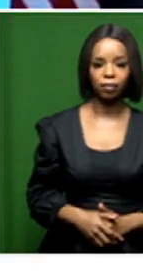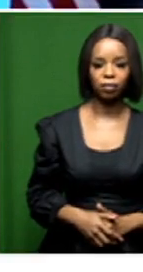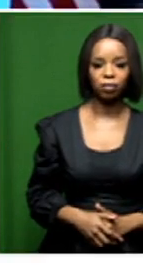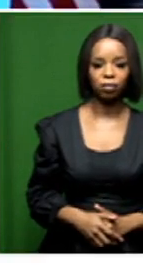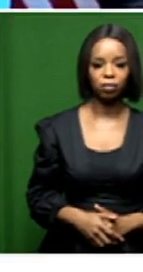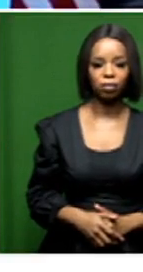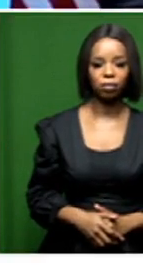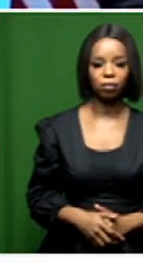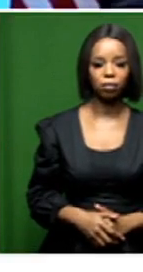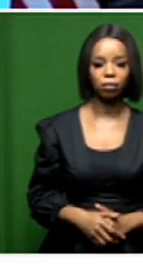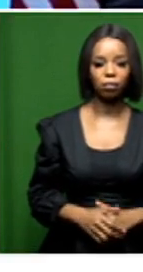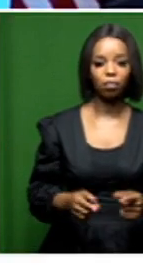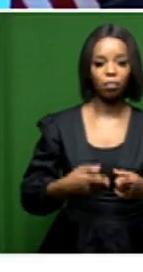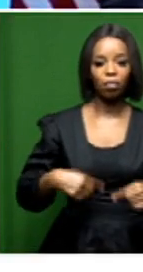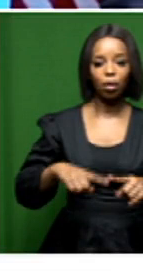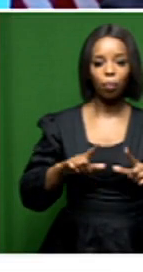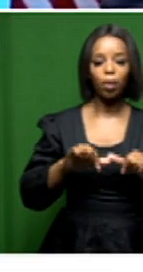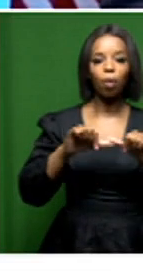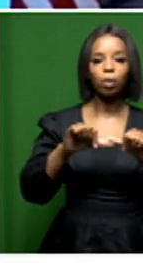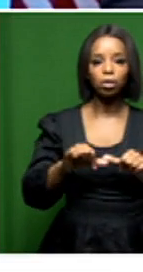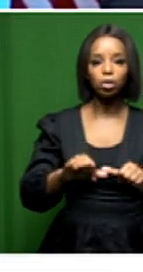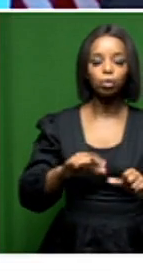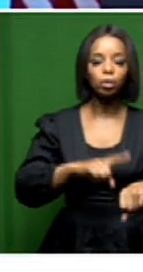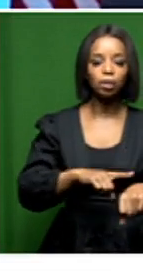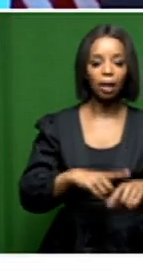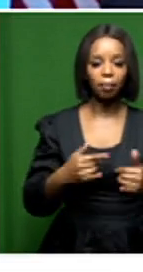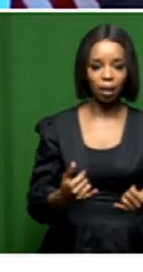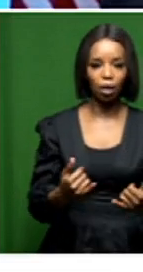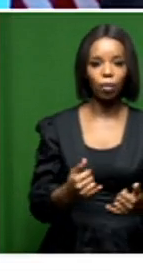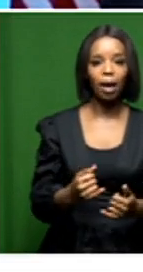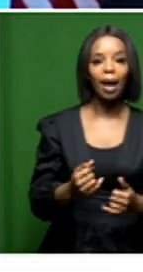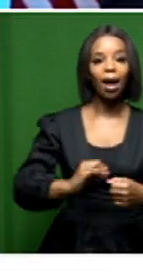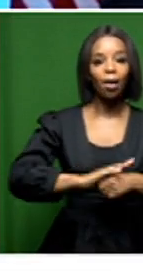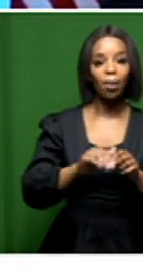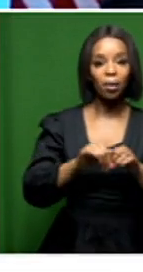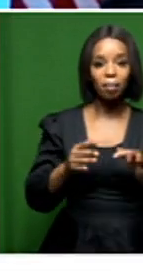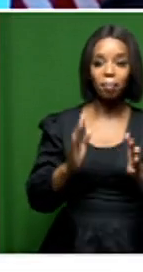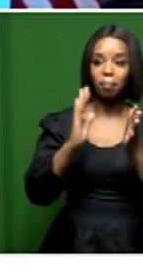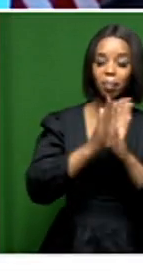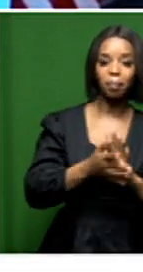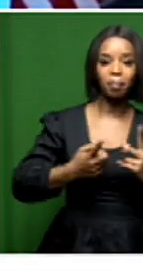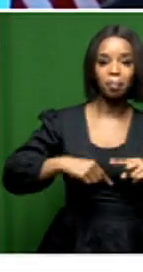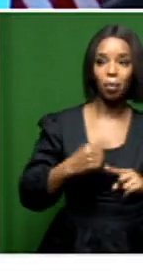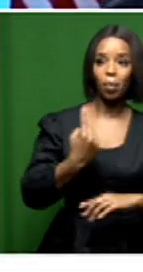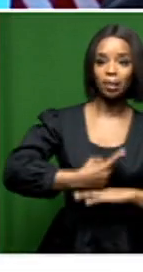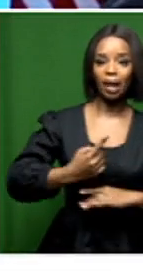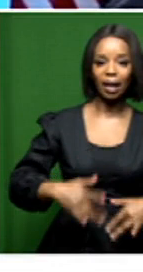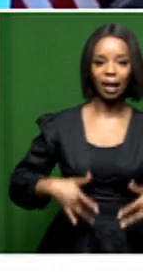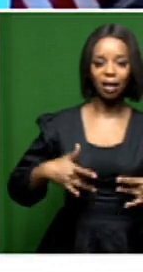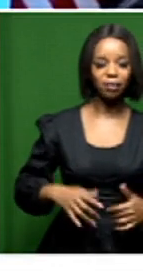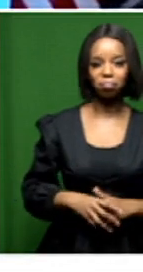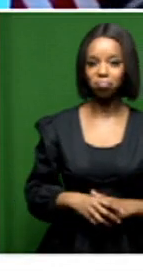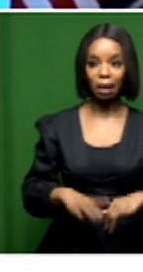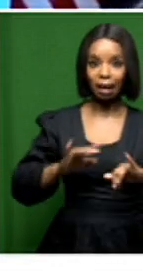We continue to move toward a time when COVID won't disrupt our daily lives, a time when COVID is no longer a crisis,